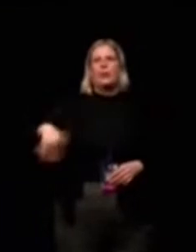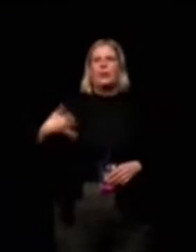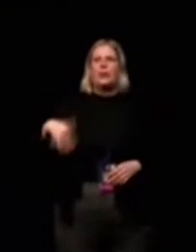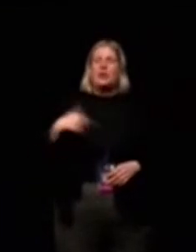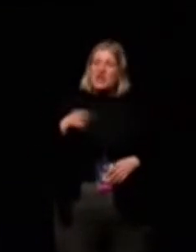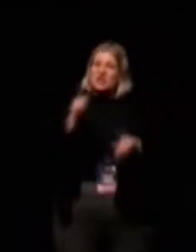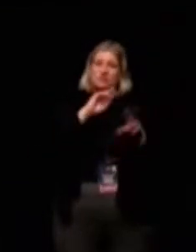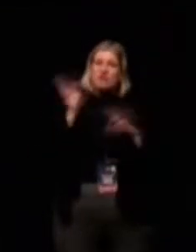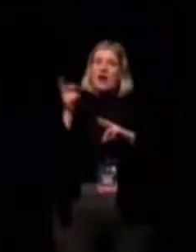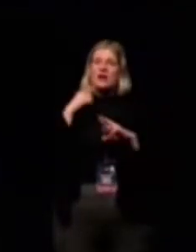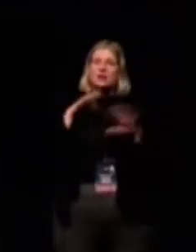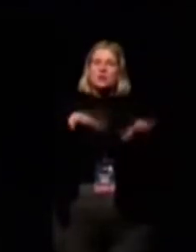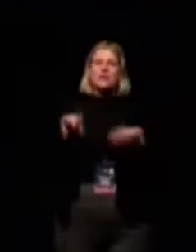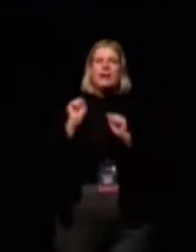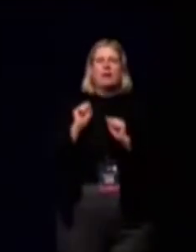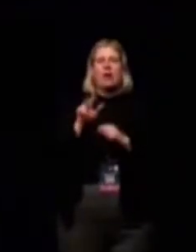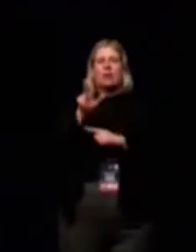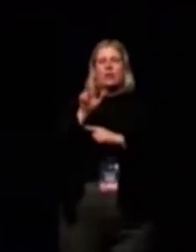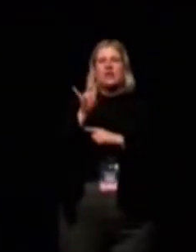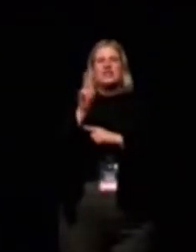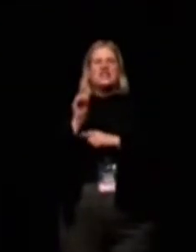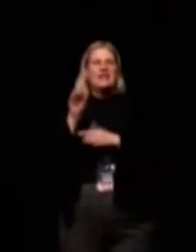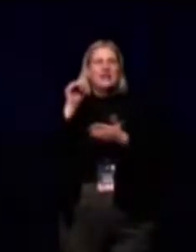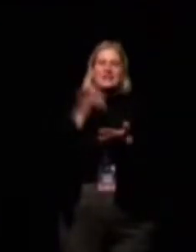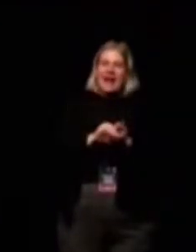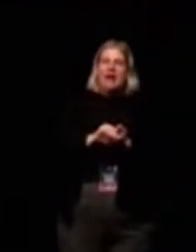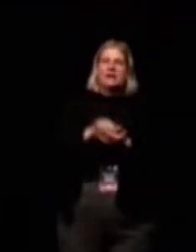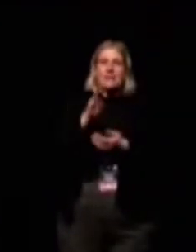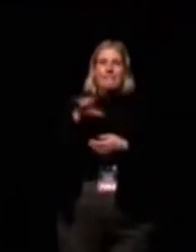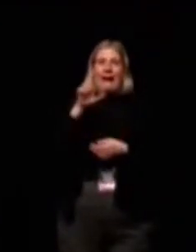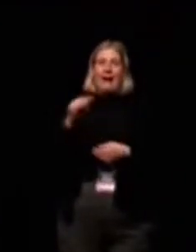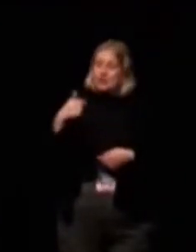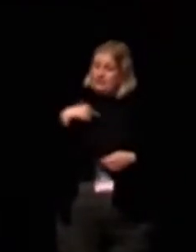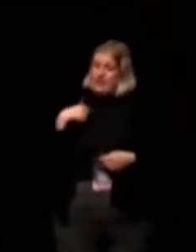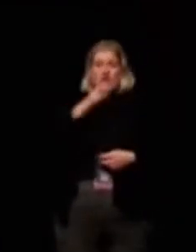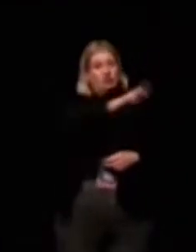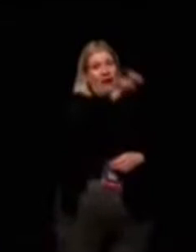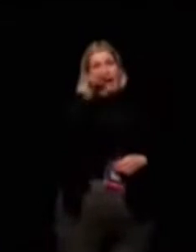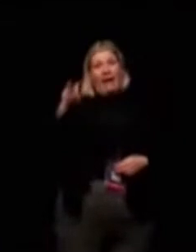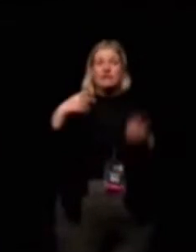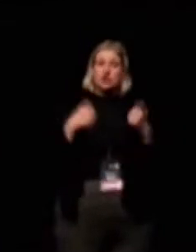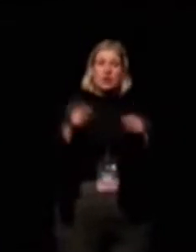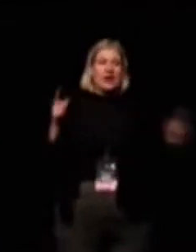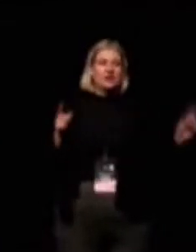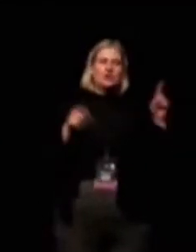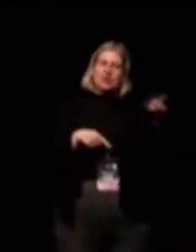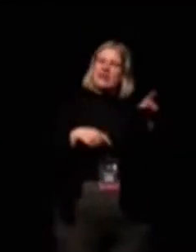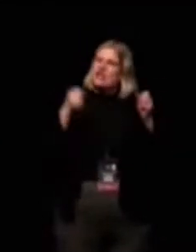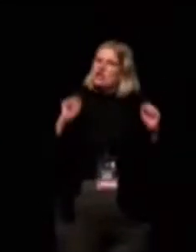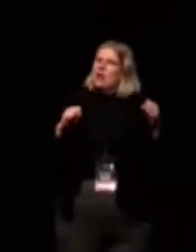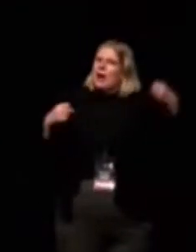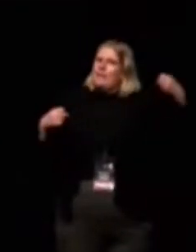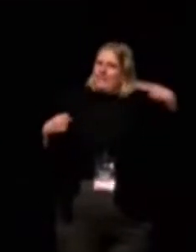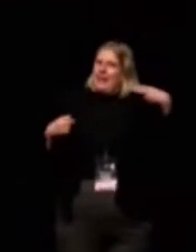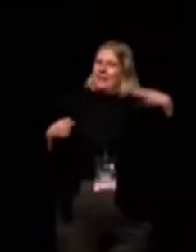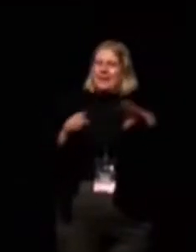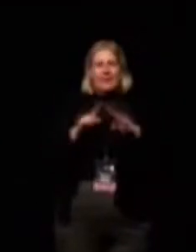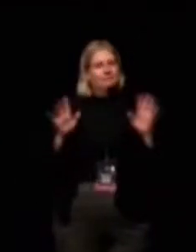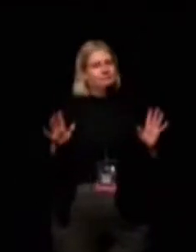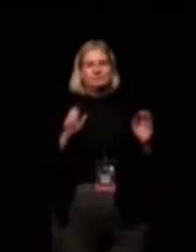take on the 370,000 miles you heard about me traveling. He's trying to go for my record, but he's